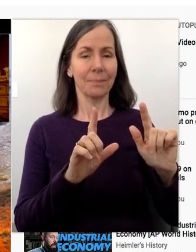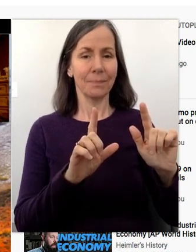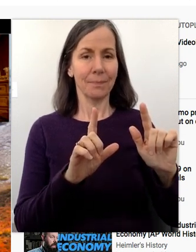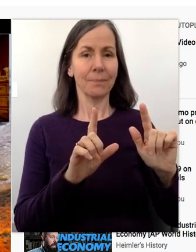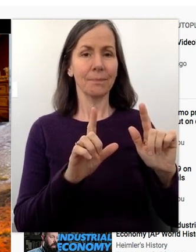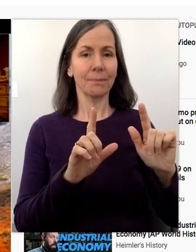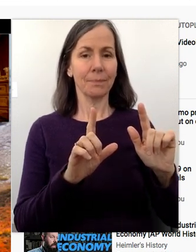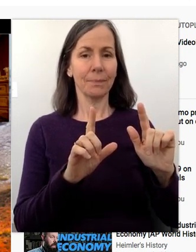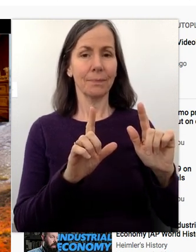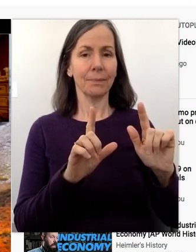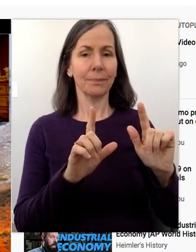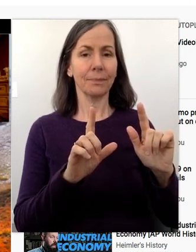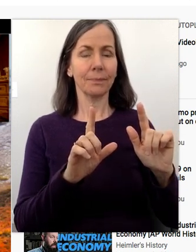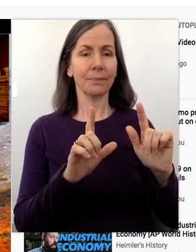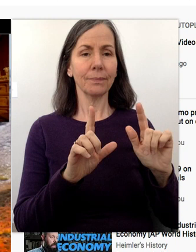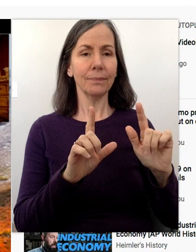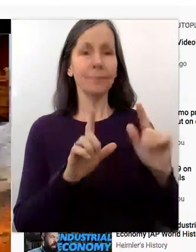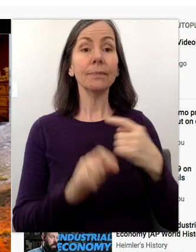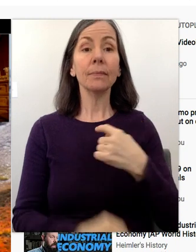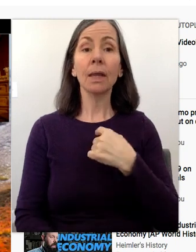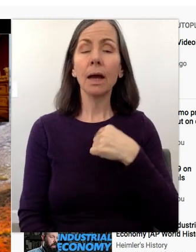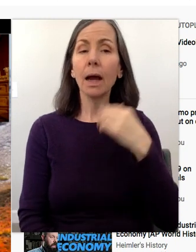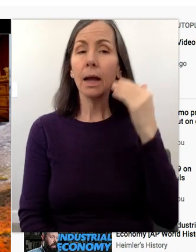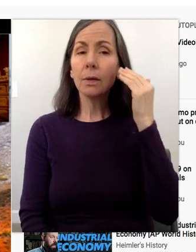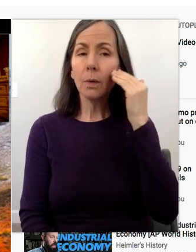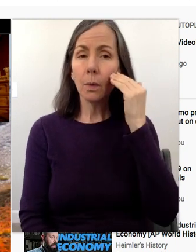And I know that I need to have an x